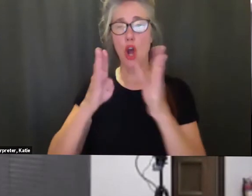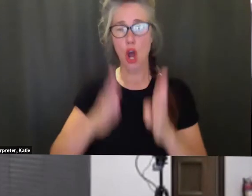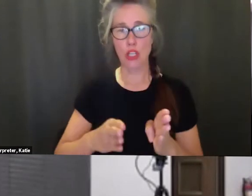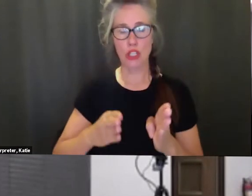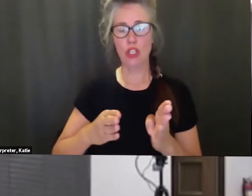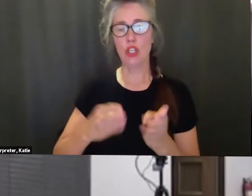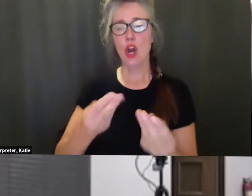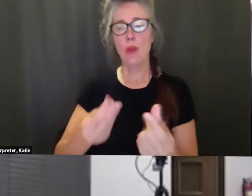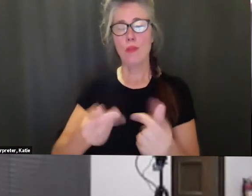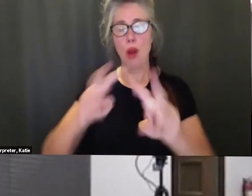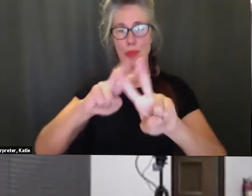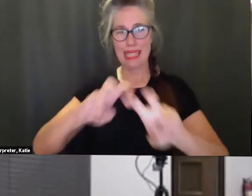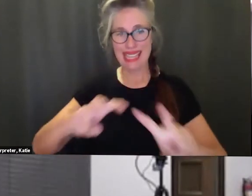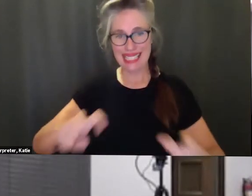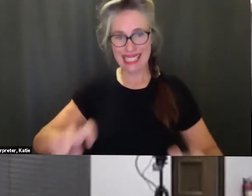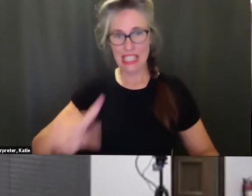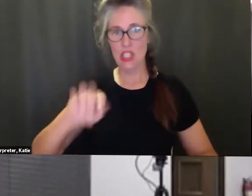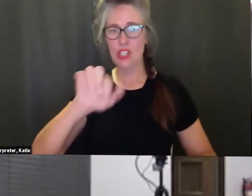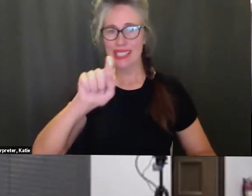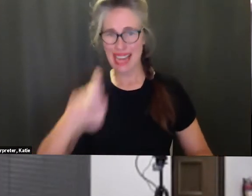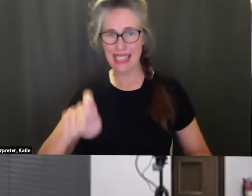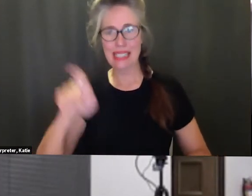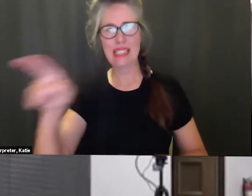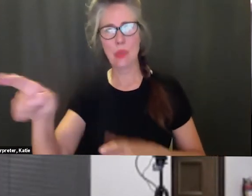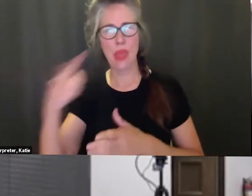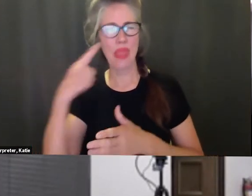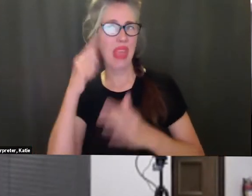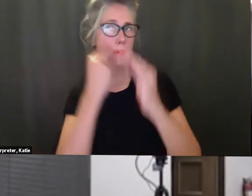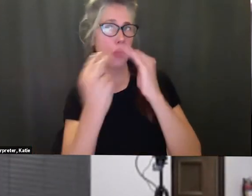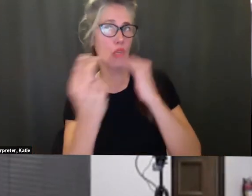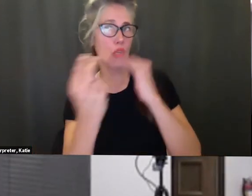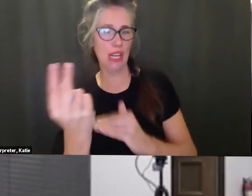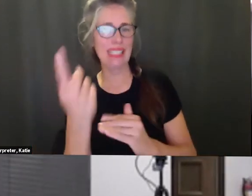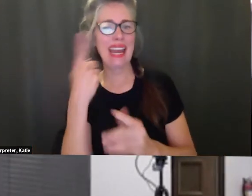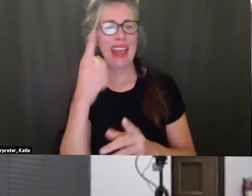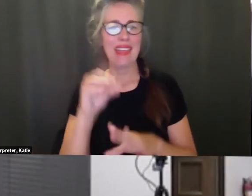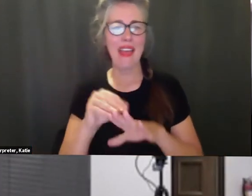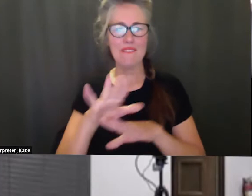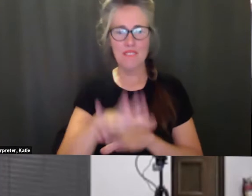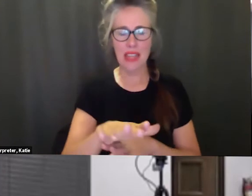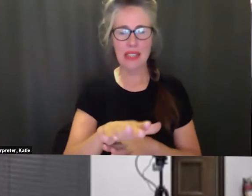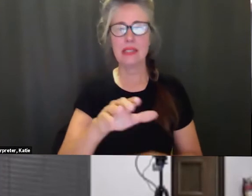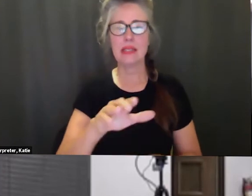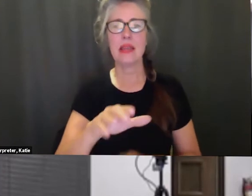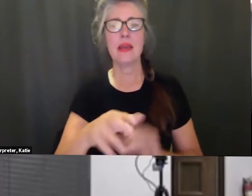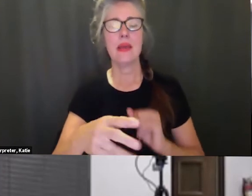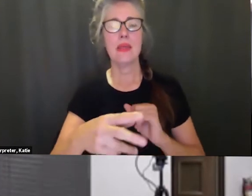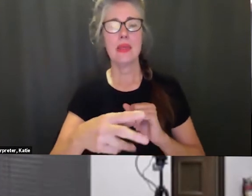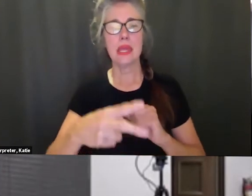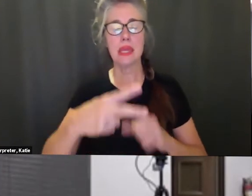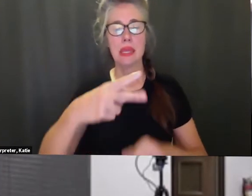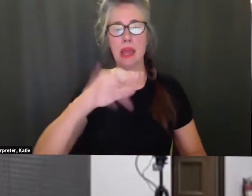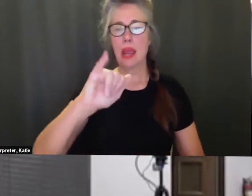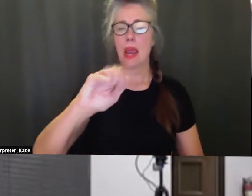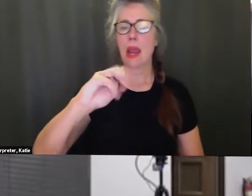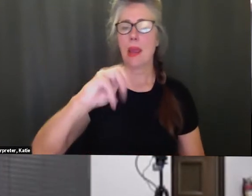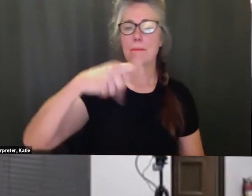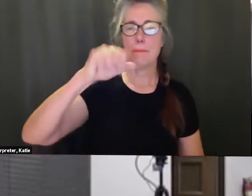projected property taxes to be. It affects impounds. It has a variety of things, the RDA.